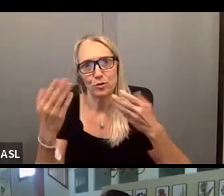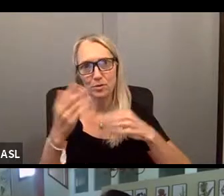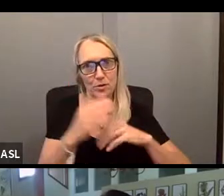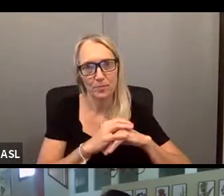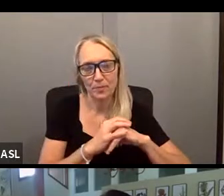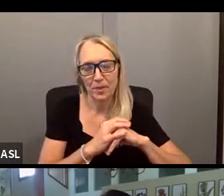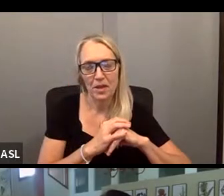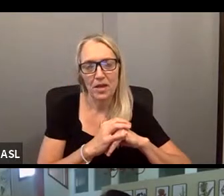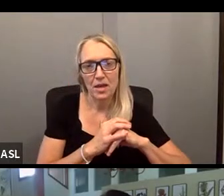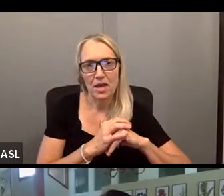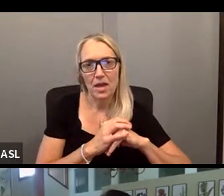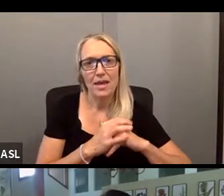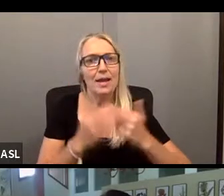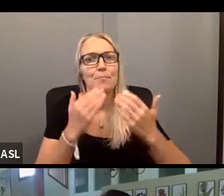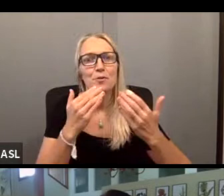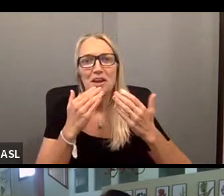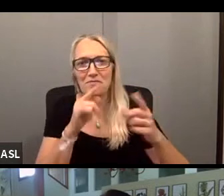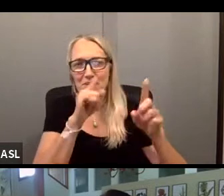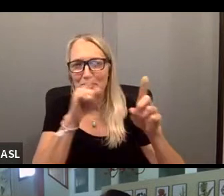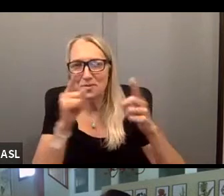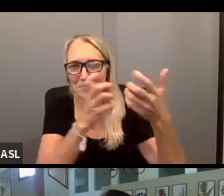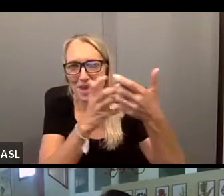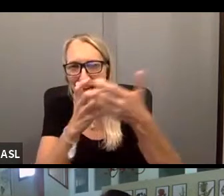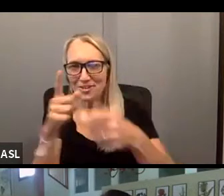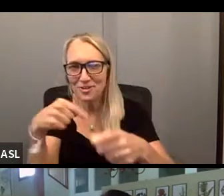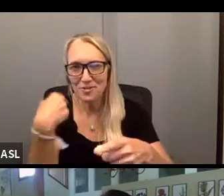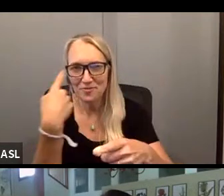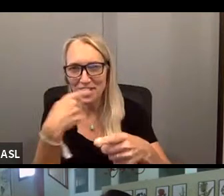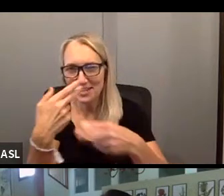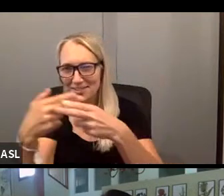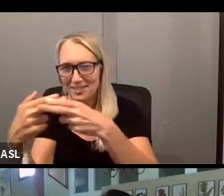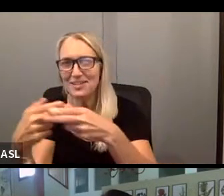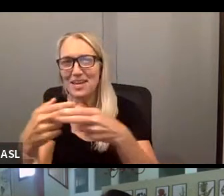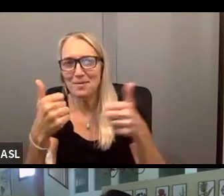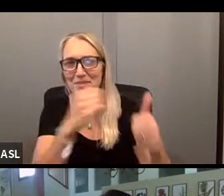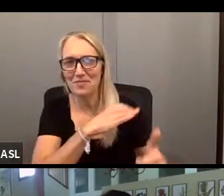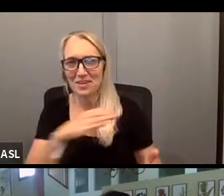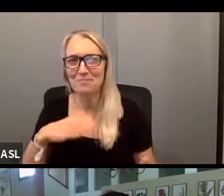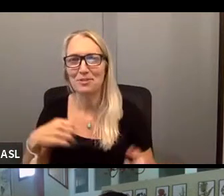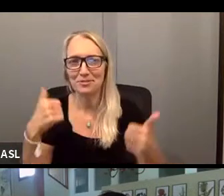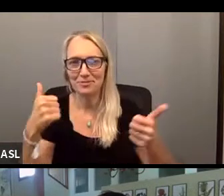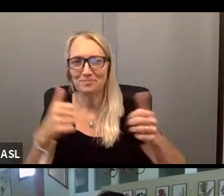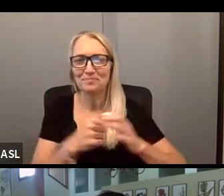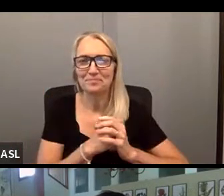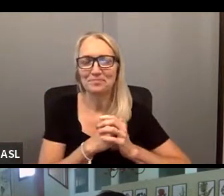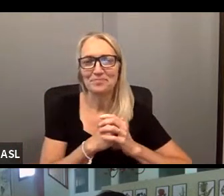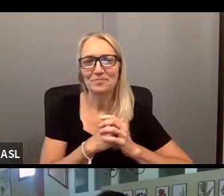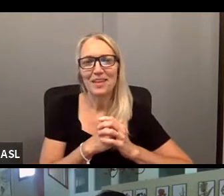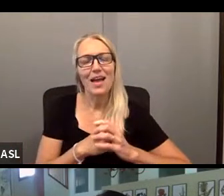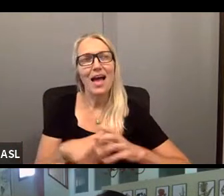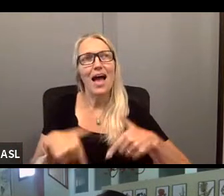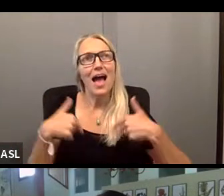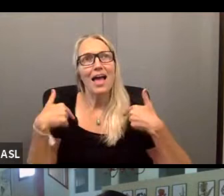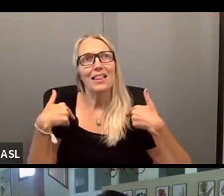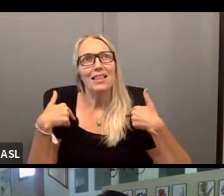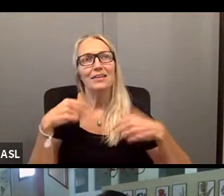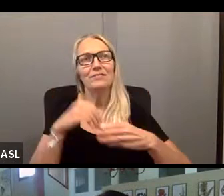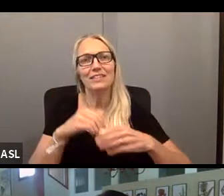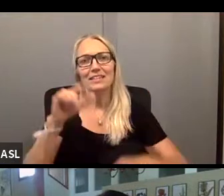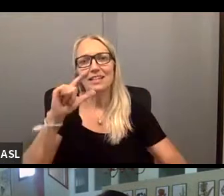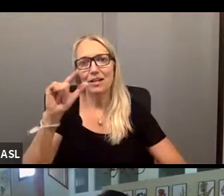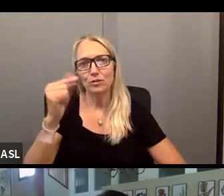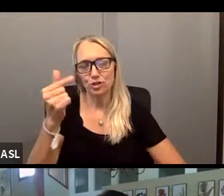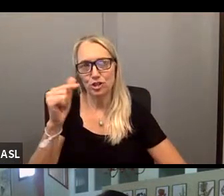and grateful to put faces to names of the commissioners. I live in the LD